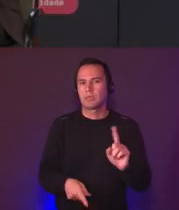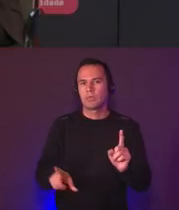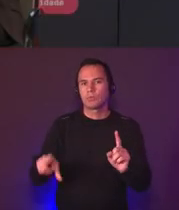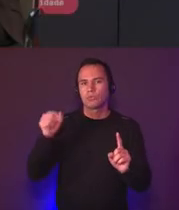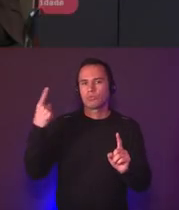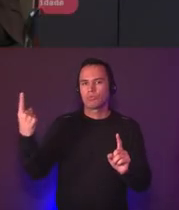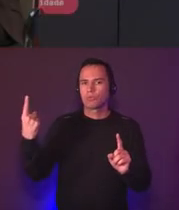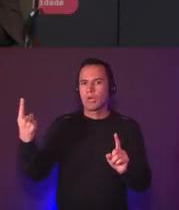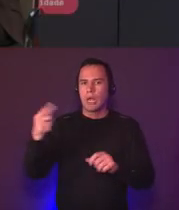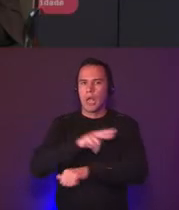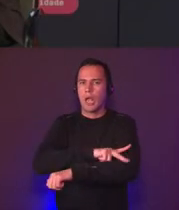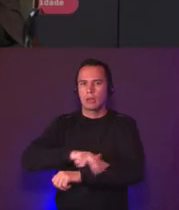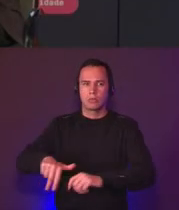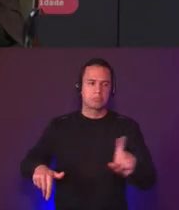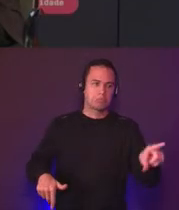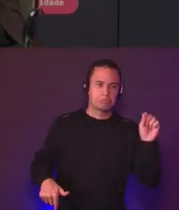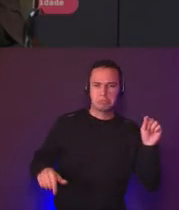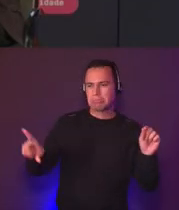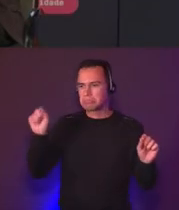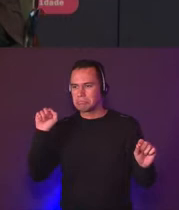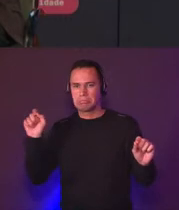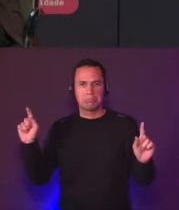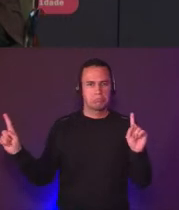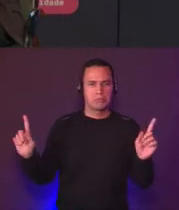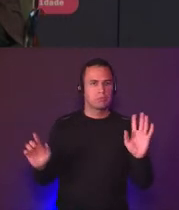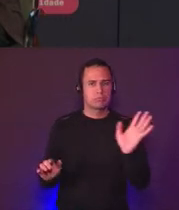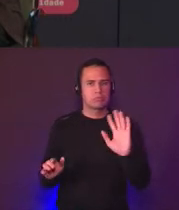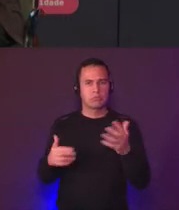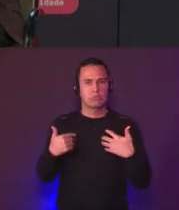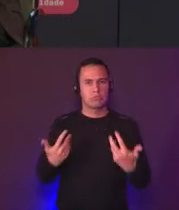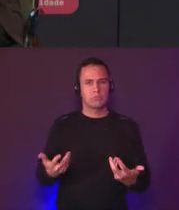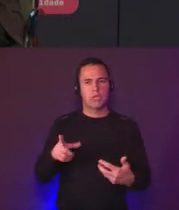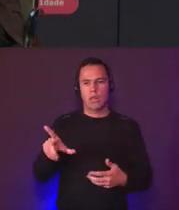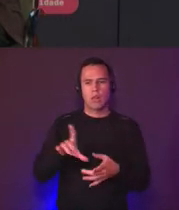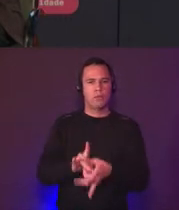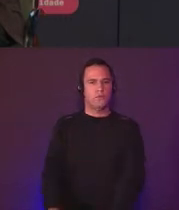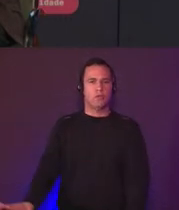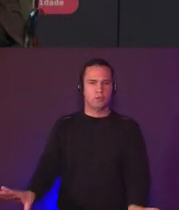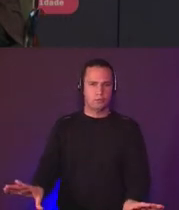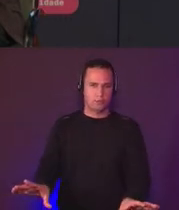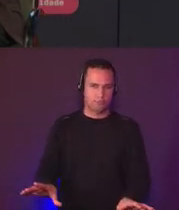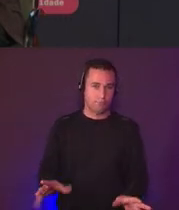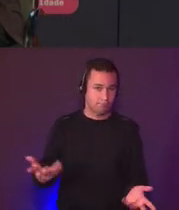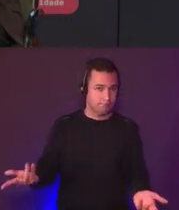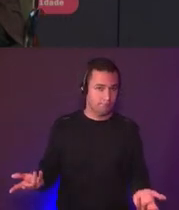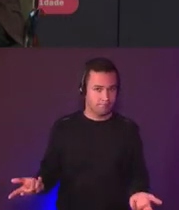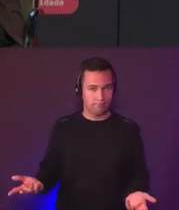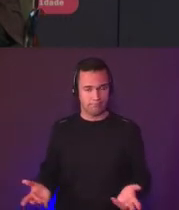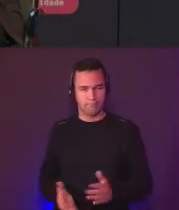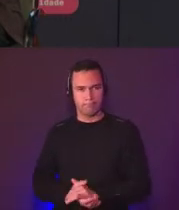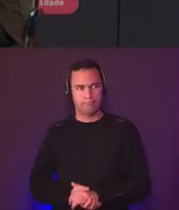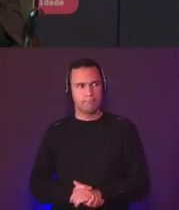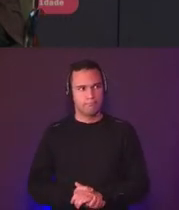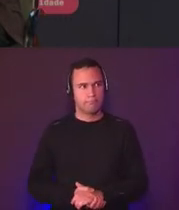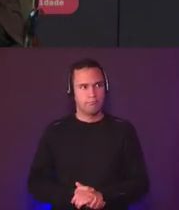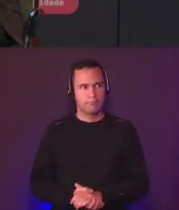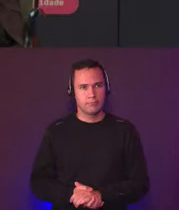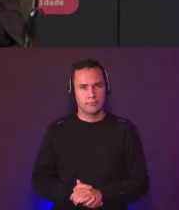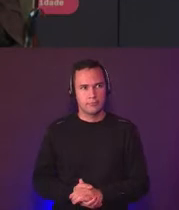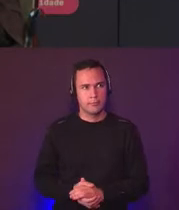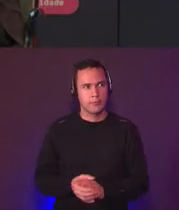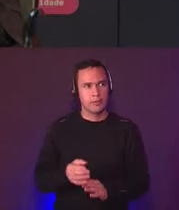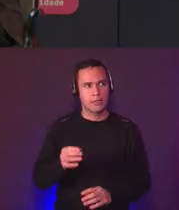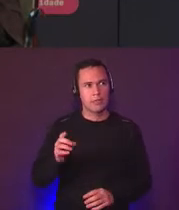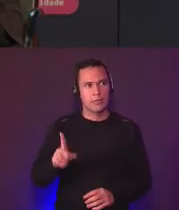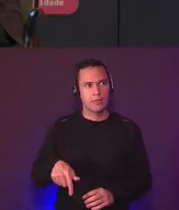Management and Budget knew that we already had the ACLU backing us and they were representing us, and they knew that they weren't going to win, so they just